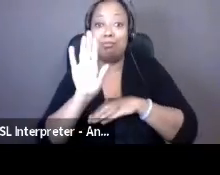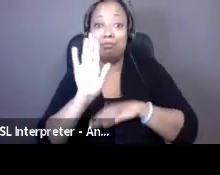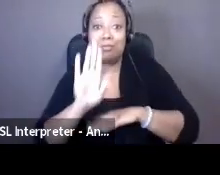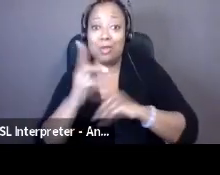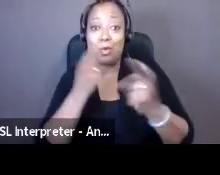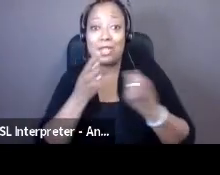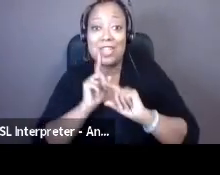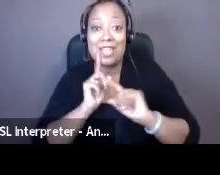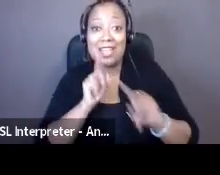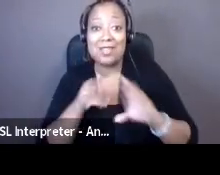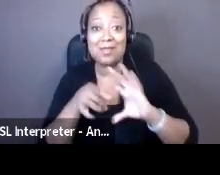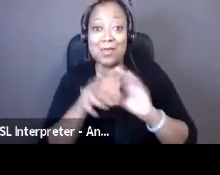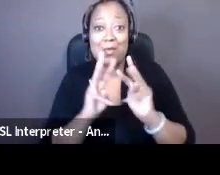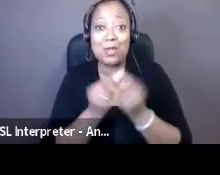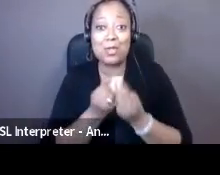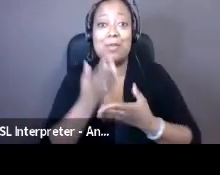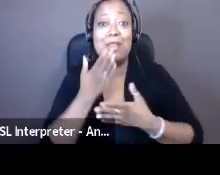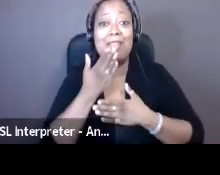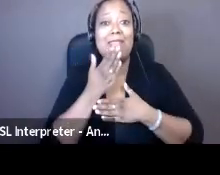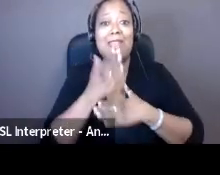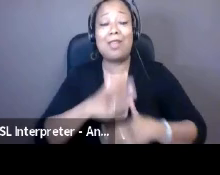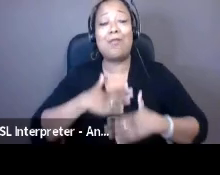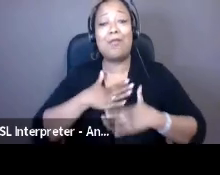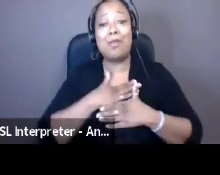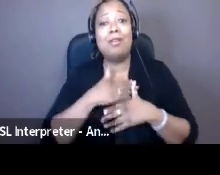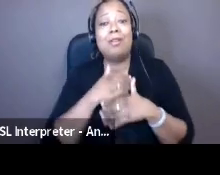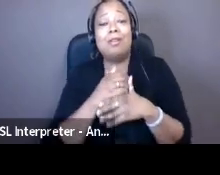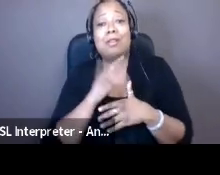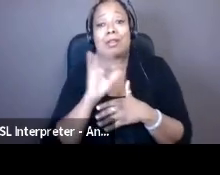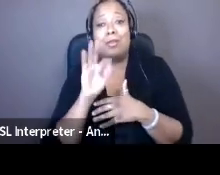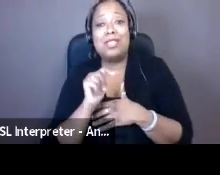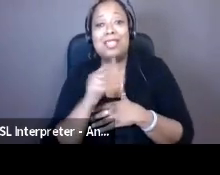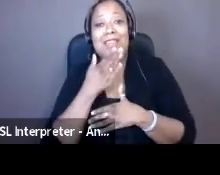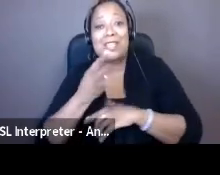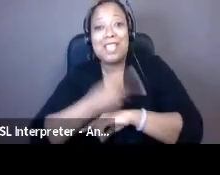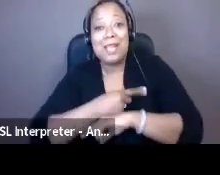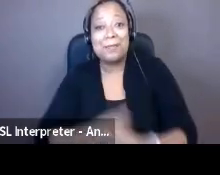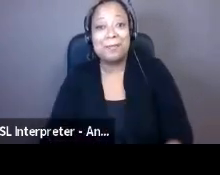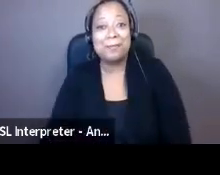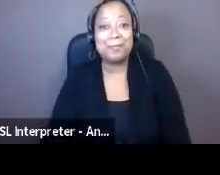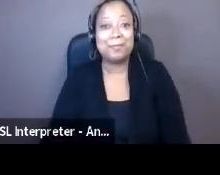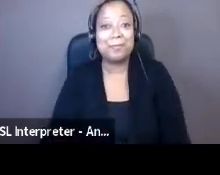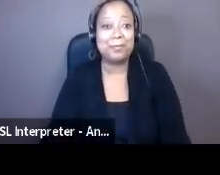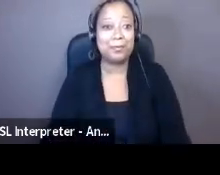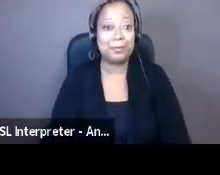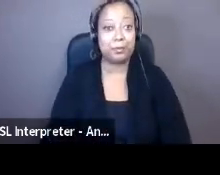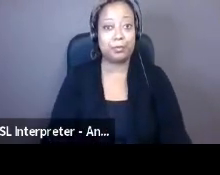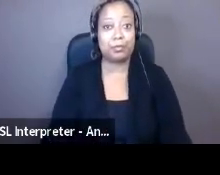this workshop. So thank you very much. We really appreciate it, and have a good day.